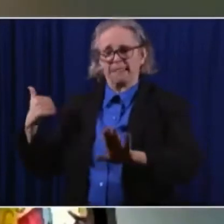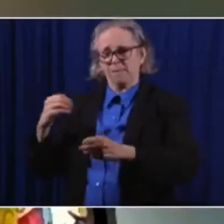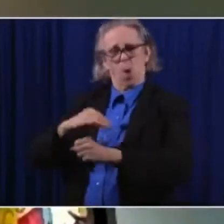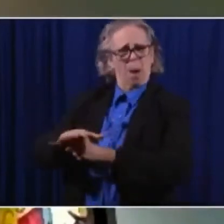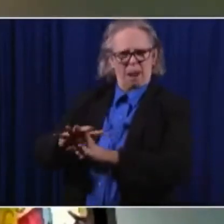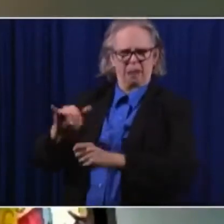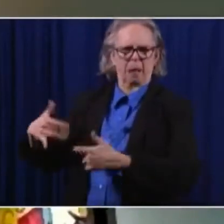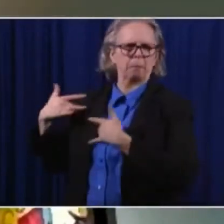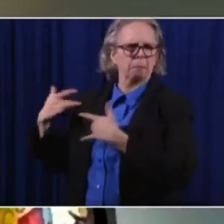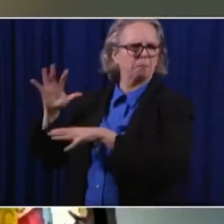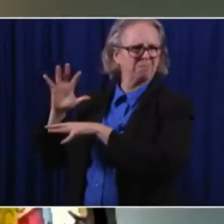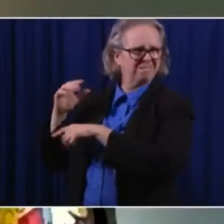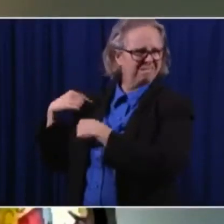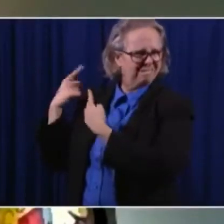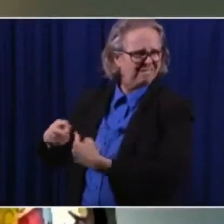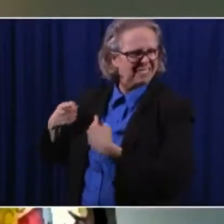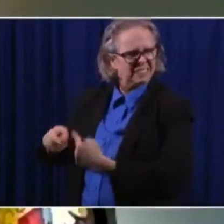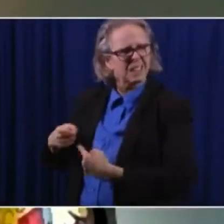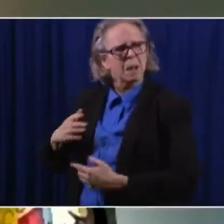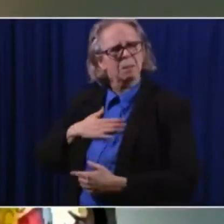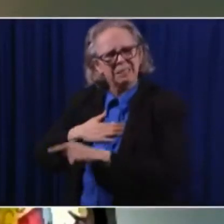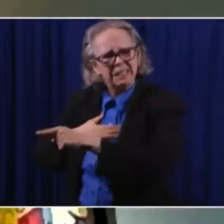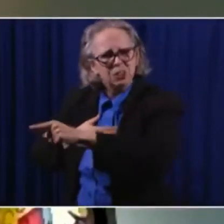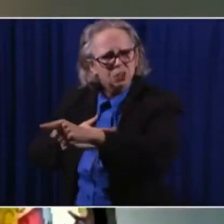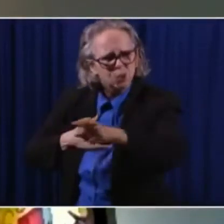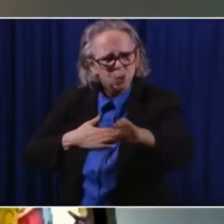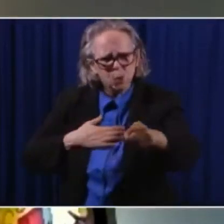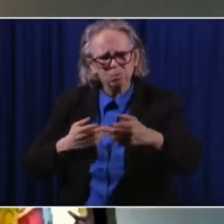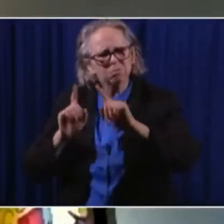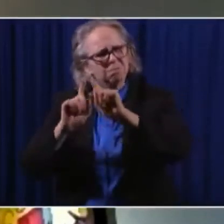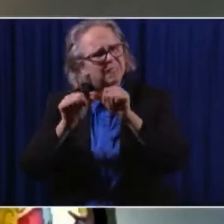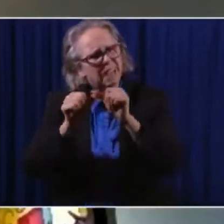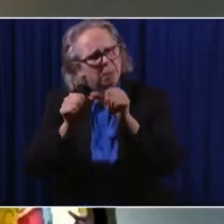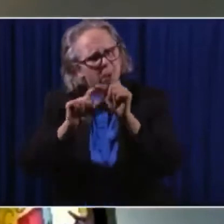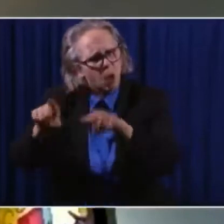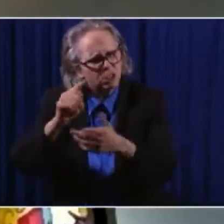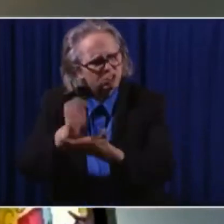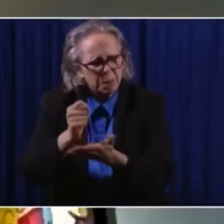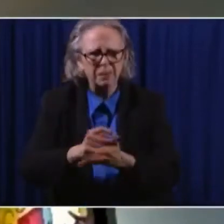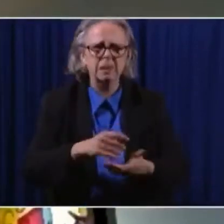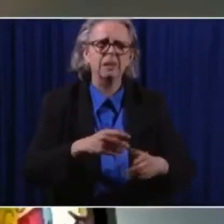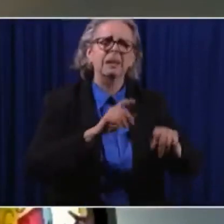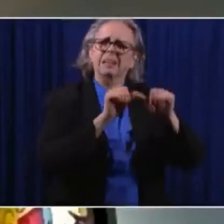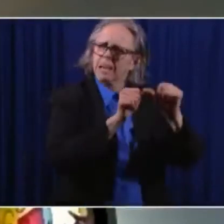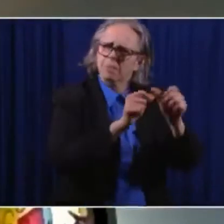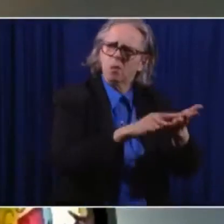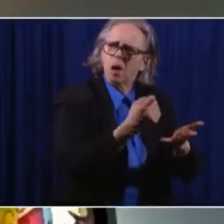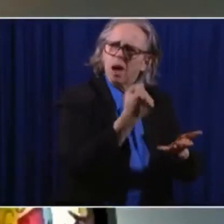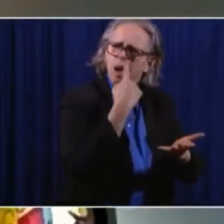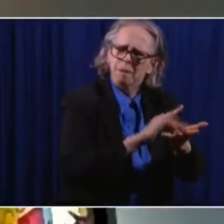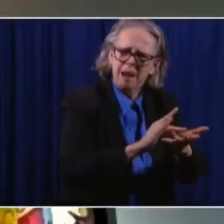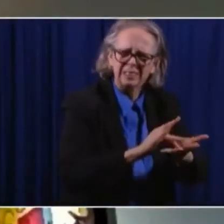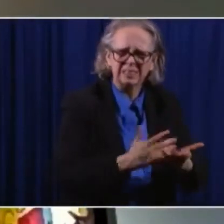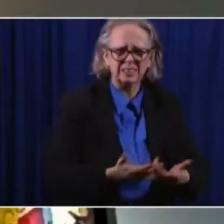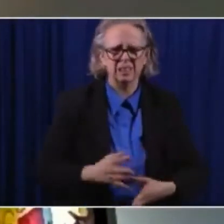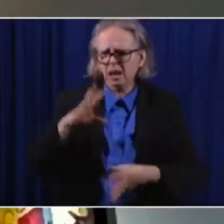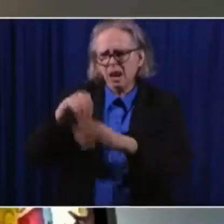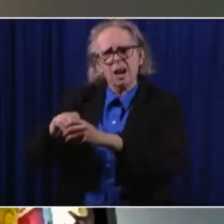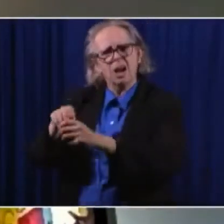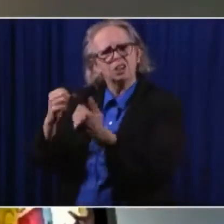treatment, keep up with your medication, stay connected to your support groups. If you run a facility that hosts a support